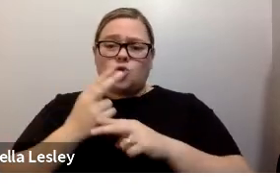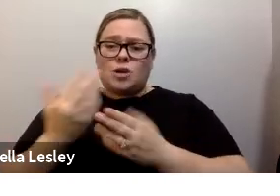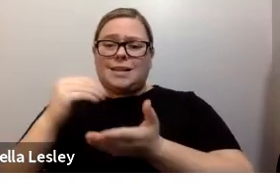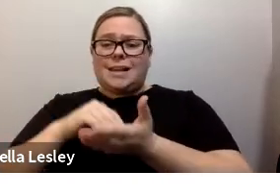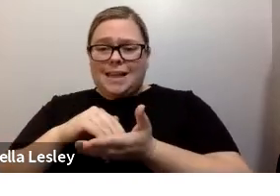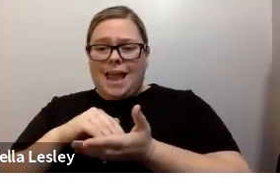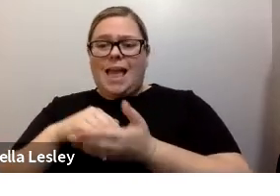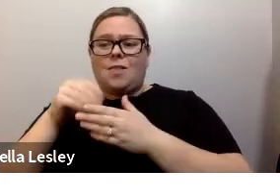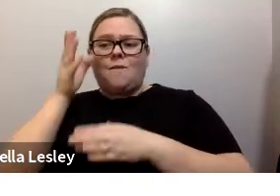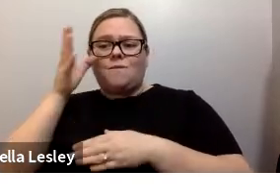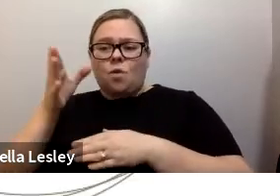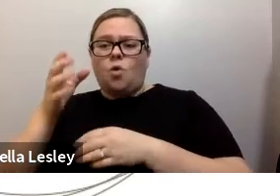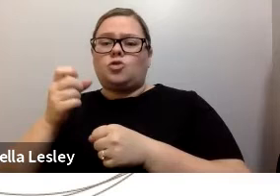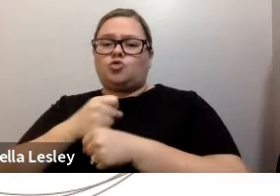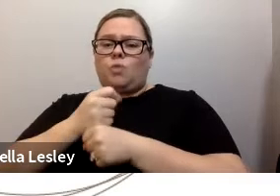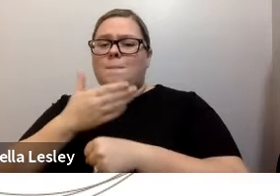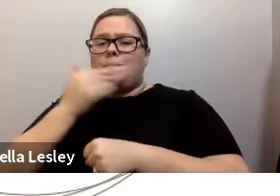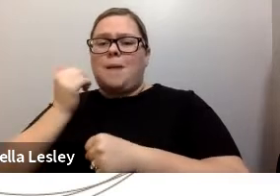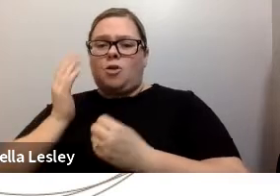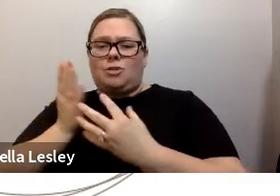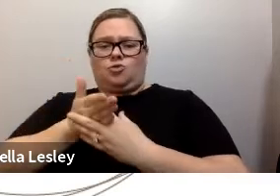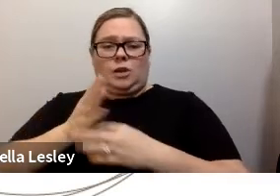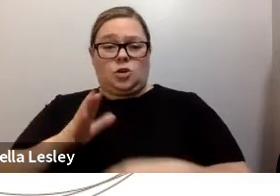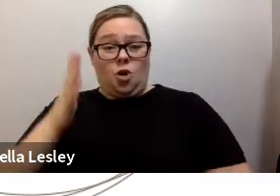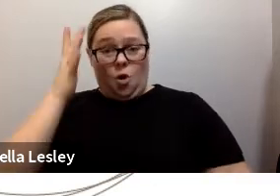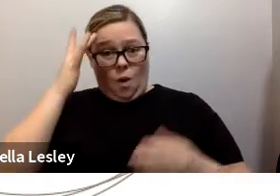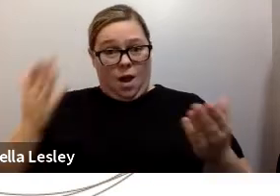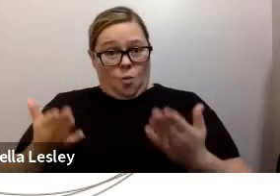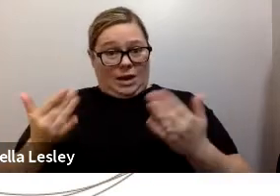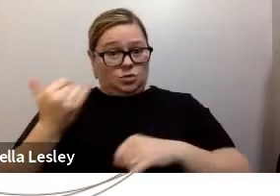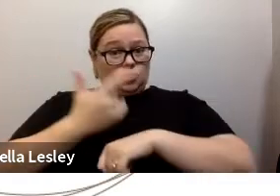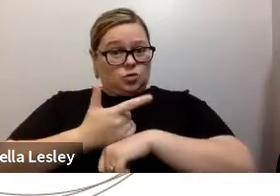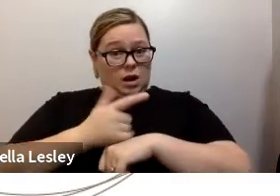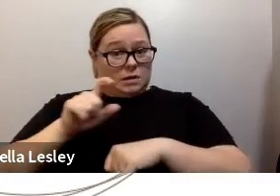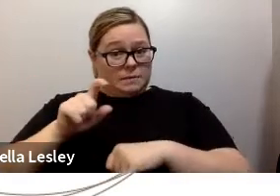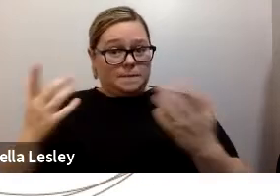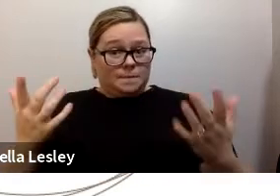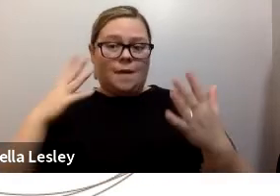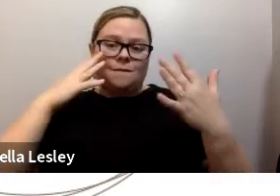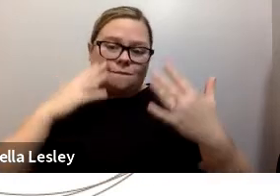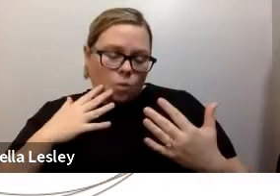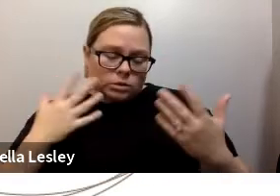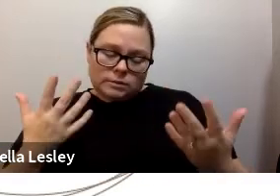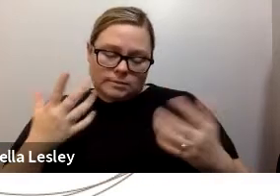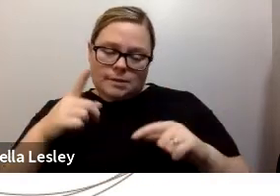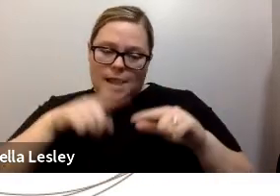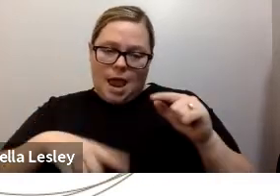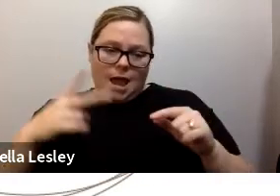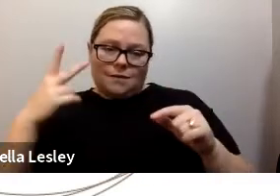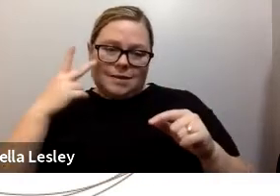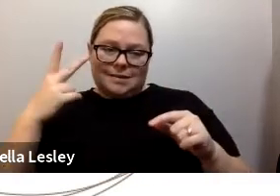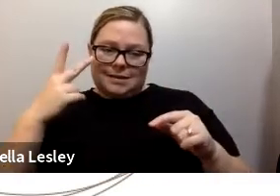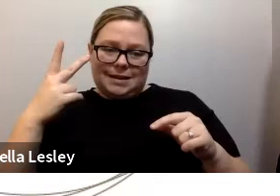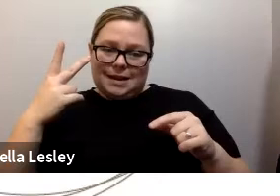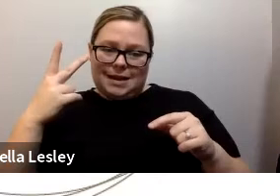better interventions. So why are we here today? Unfortunately, we haven't seen the dynamics